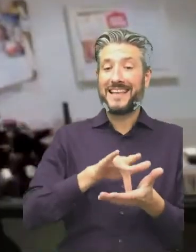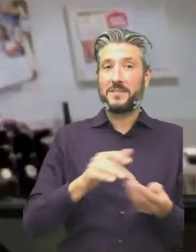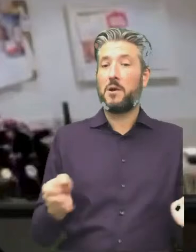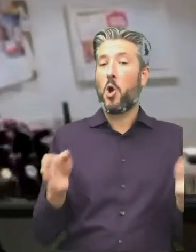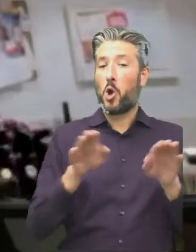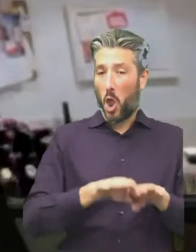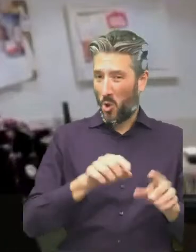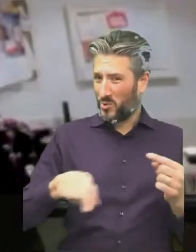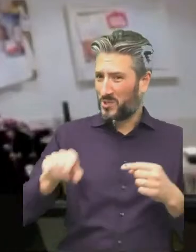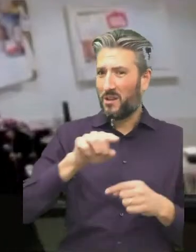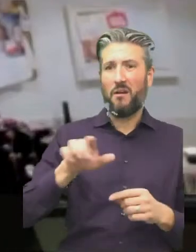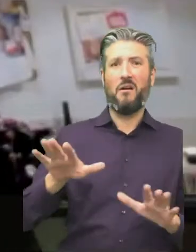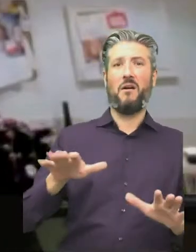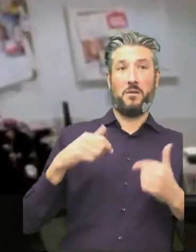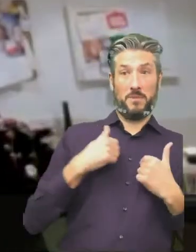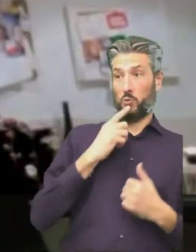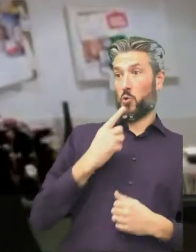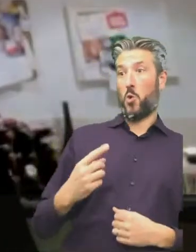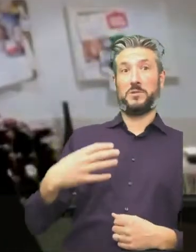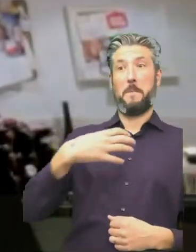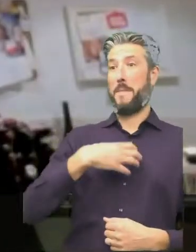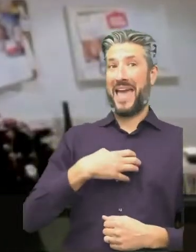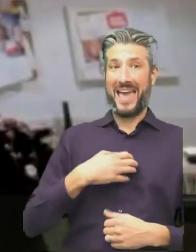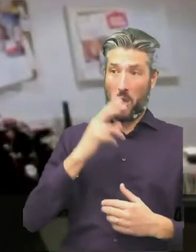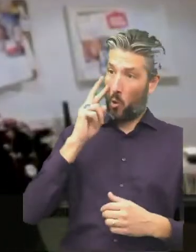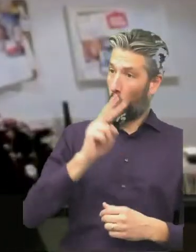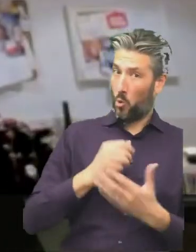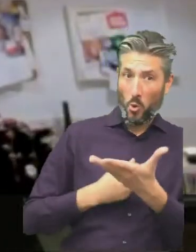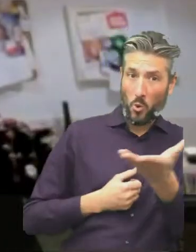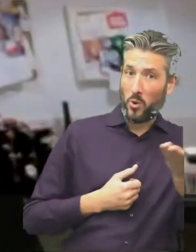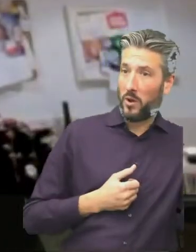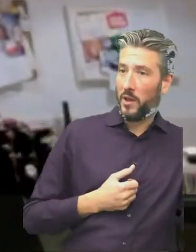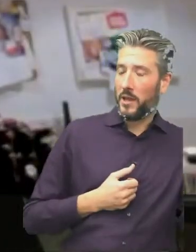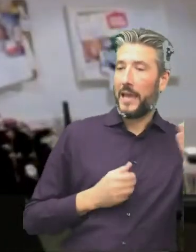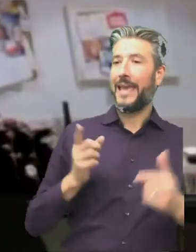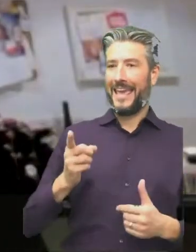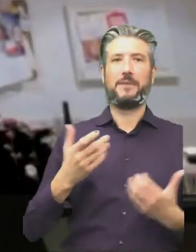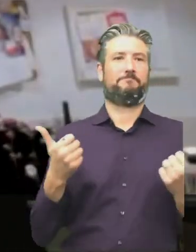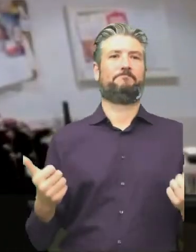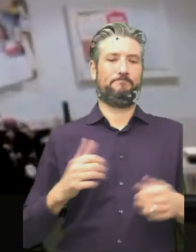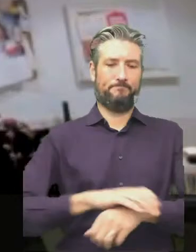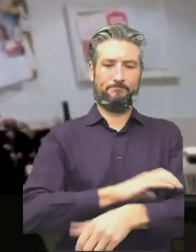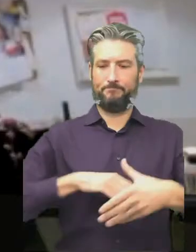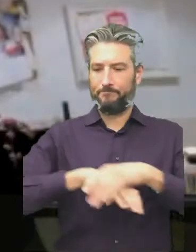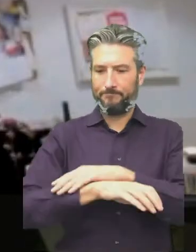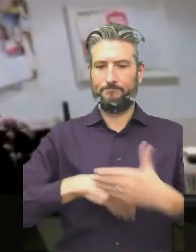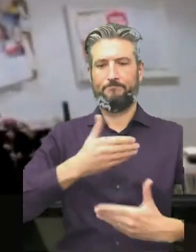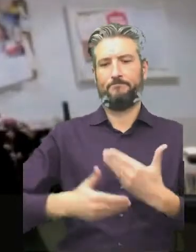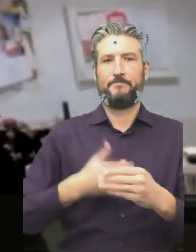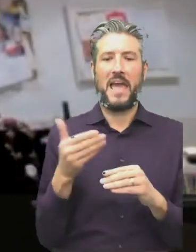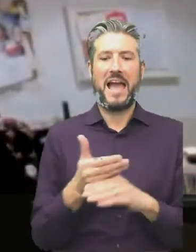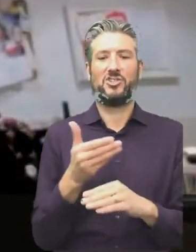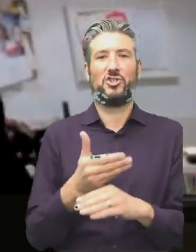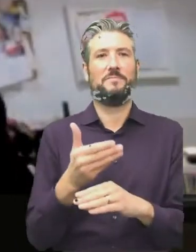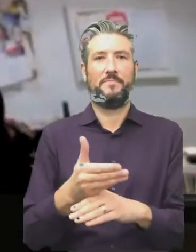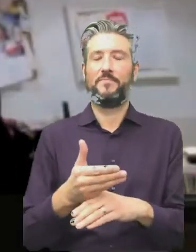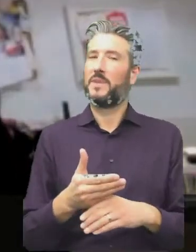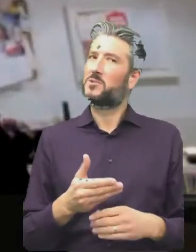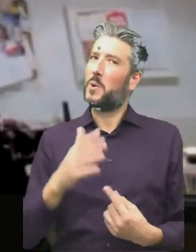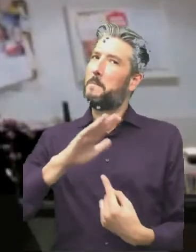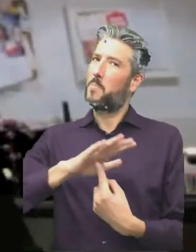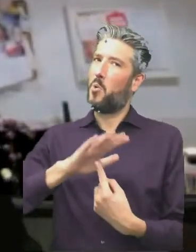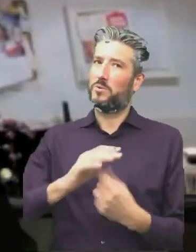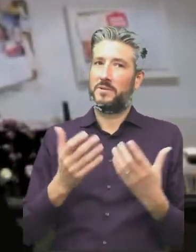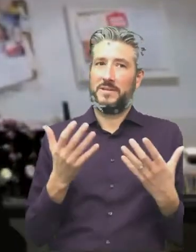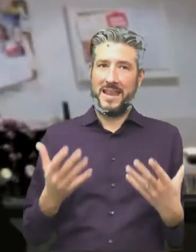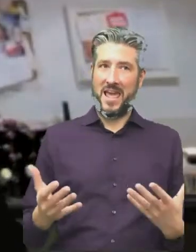us, coming from Londoners, he had to act. And I think it shows the benefits of having Londoners engaged with important issues like this, and a